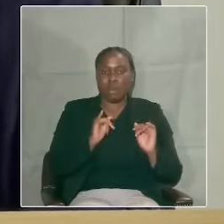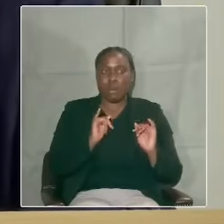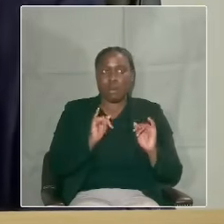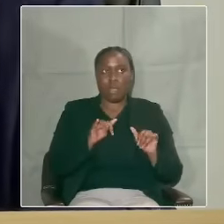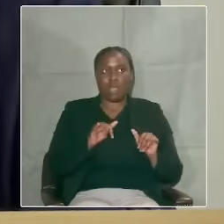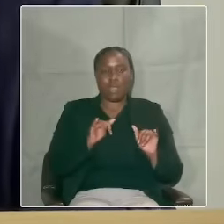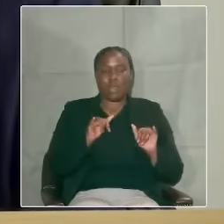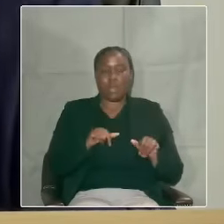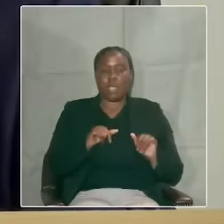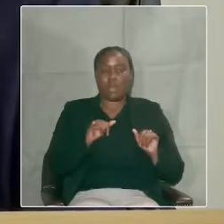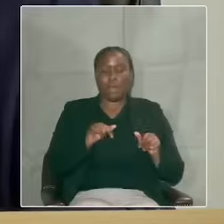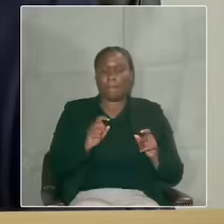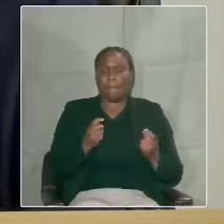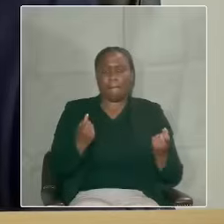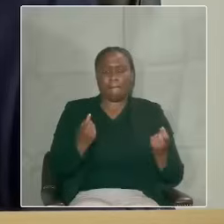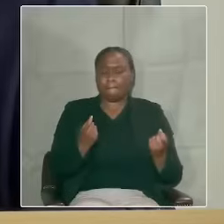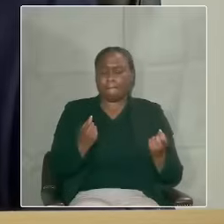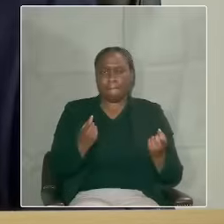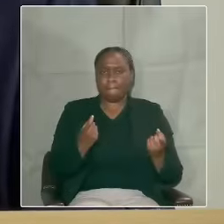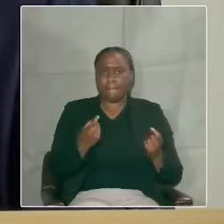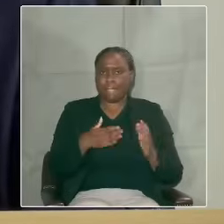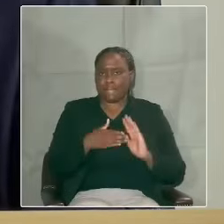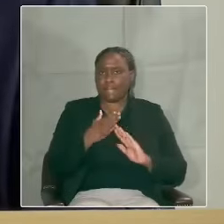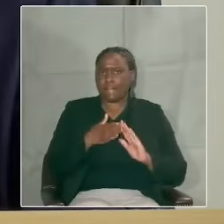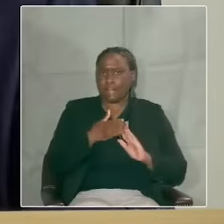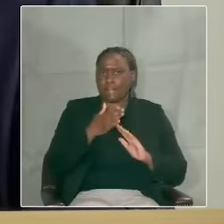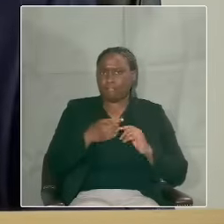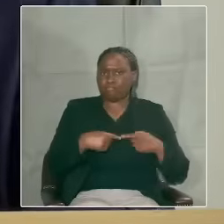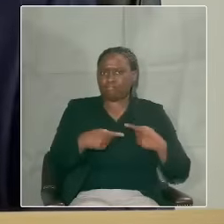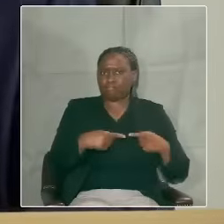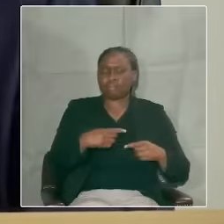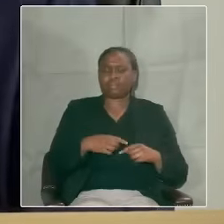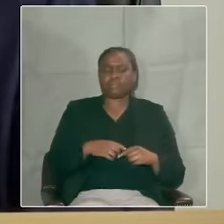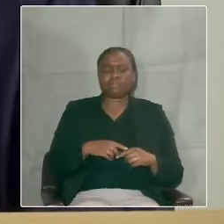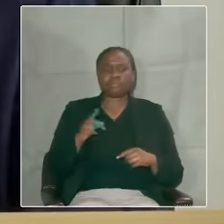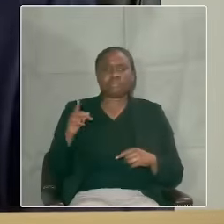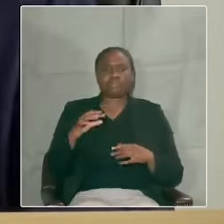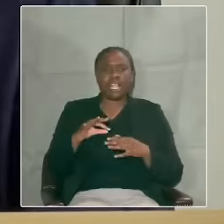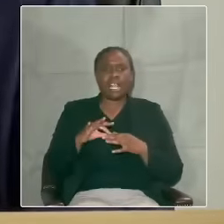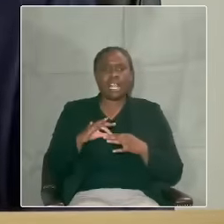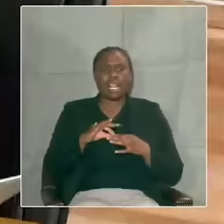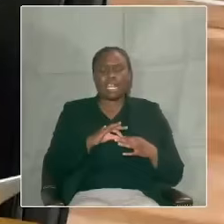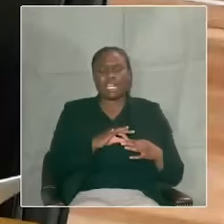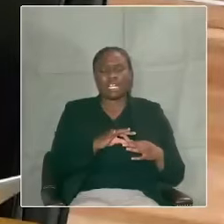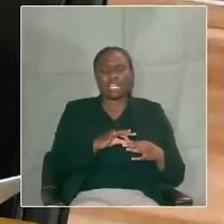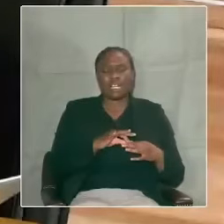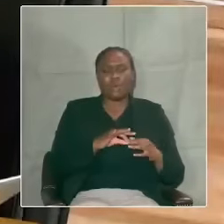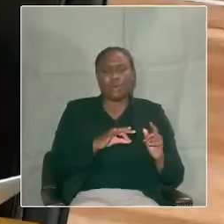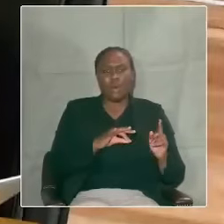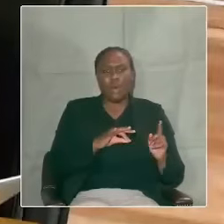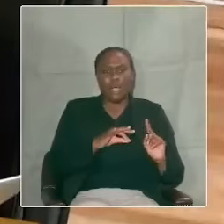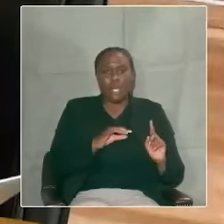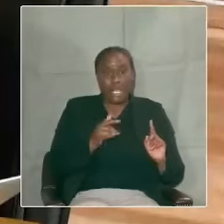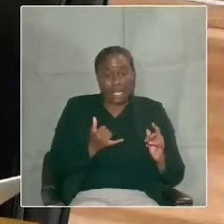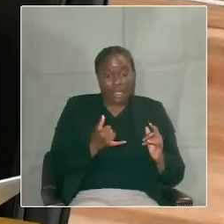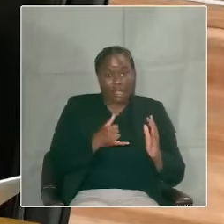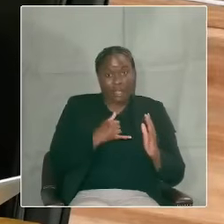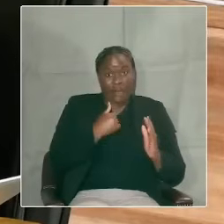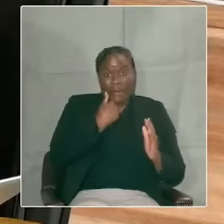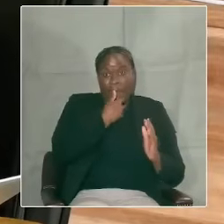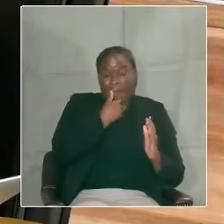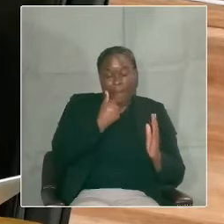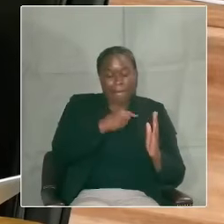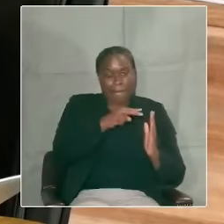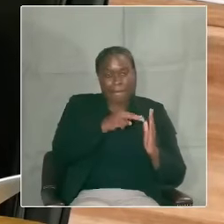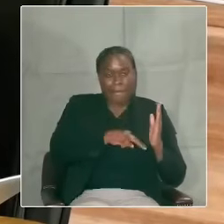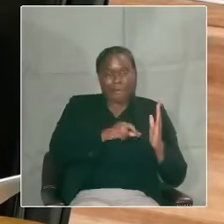And remember, you're linking this to the point that you've made, or rather the point that you've read